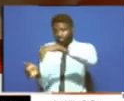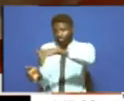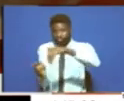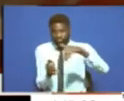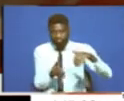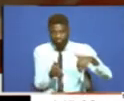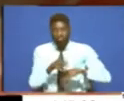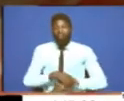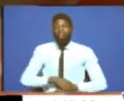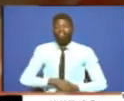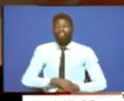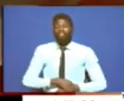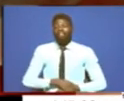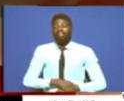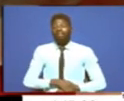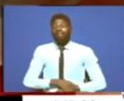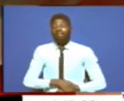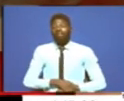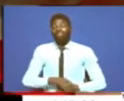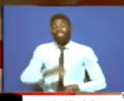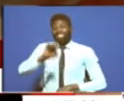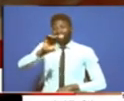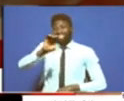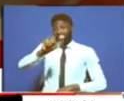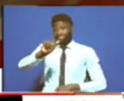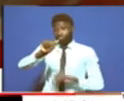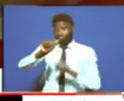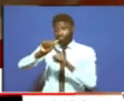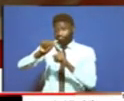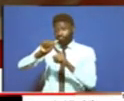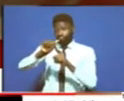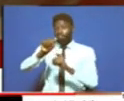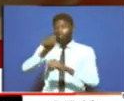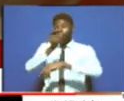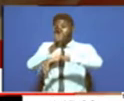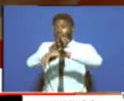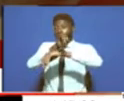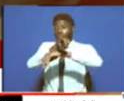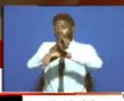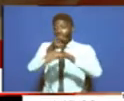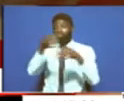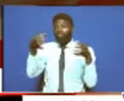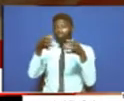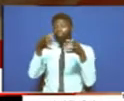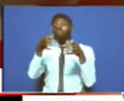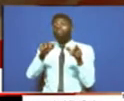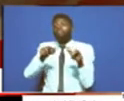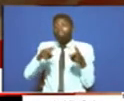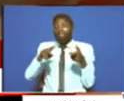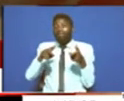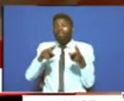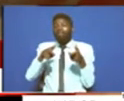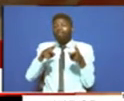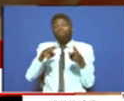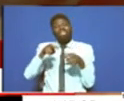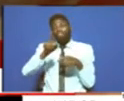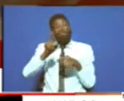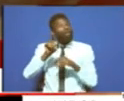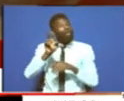Kenya Authority, Communications Authority of Kenya, is warning media outlets to guard against being used as conveyors of hate speech